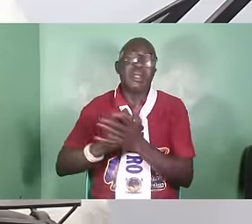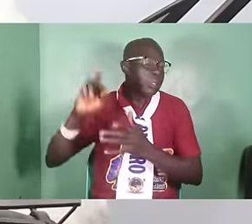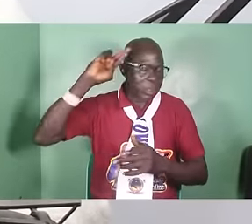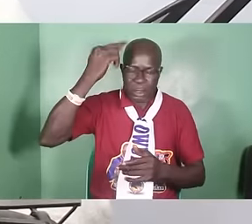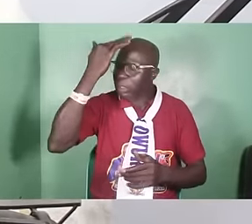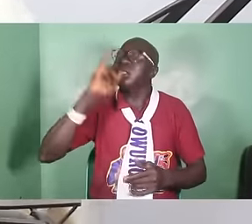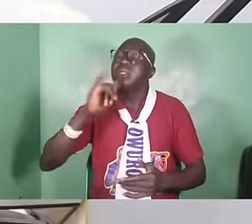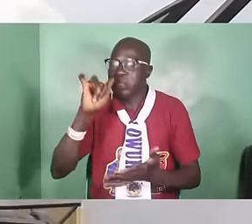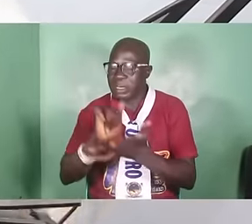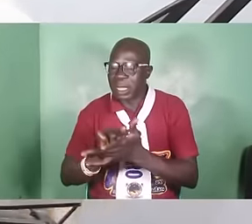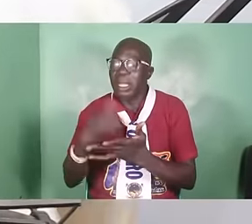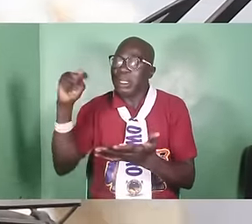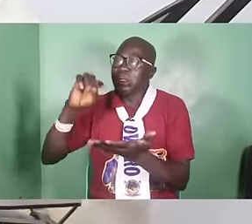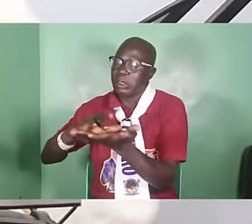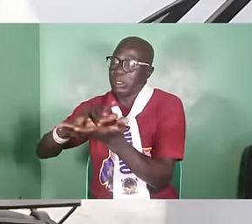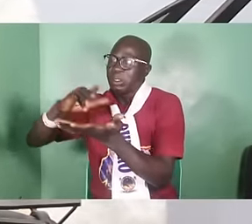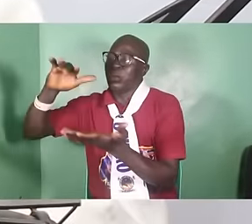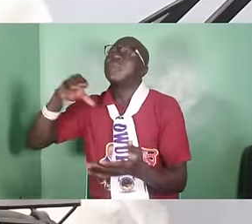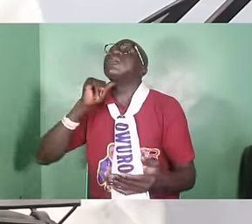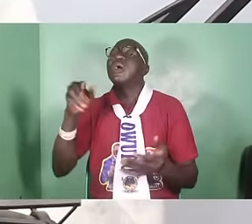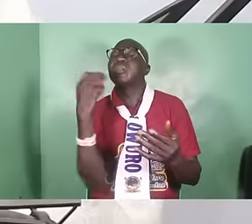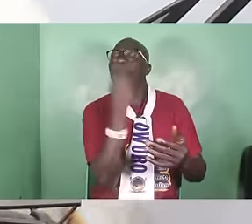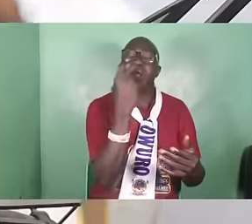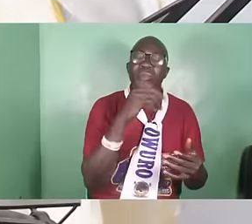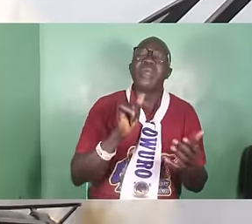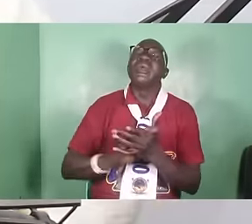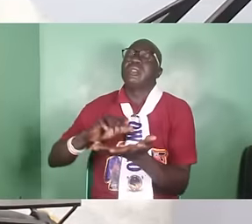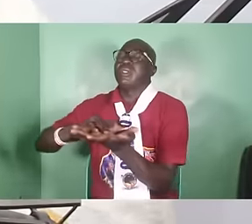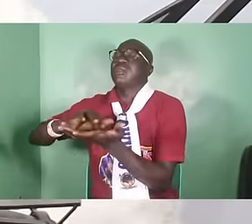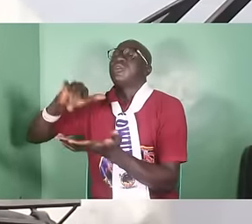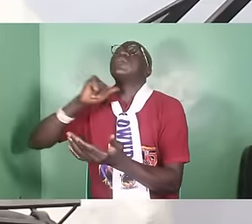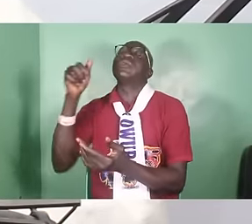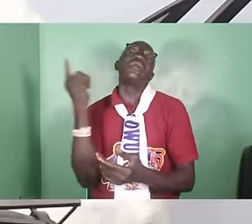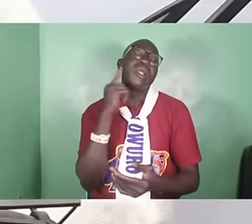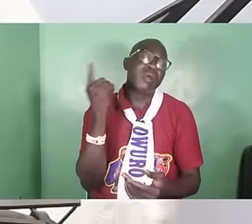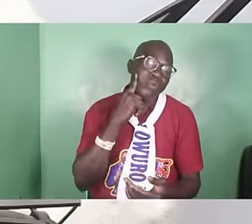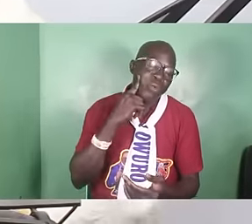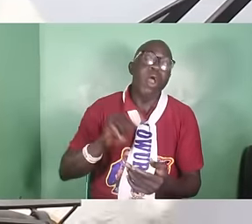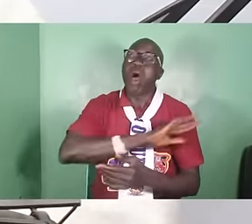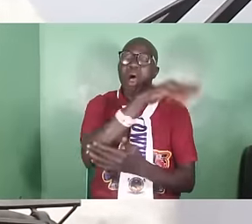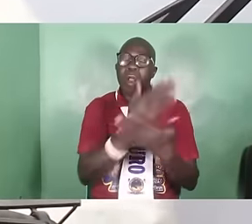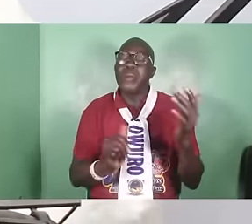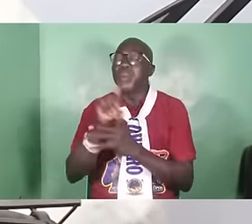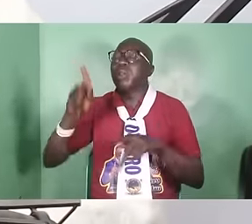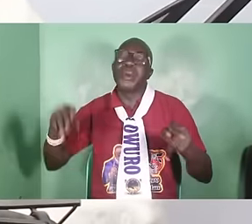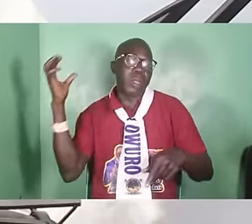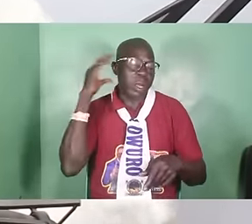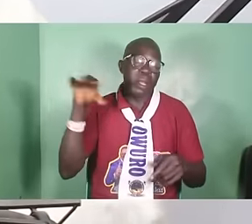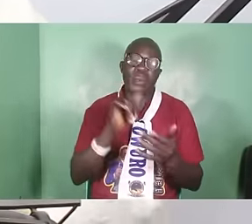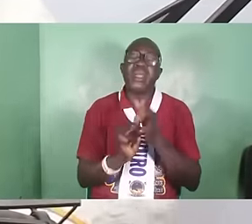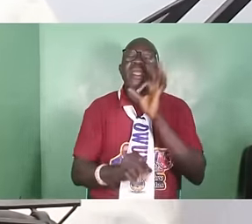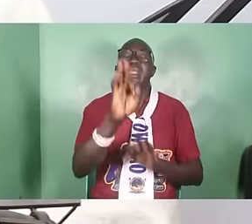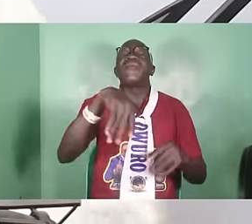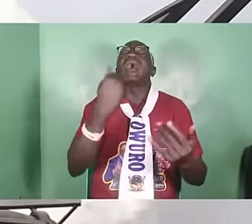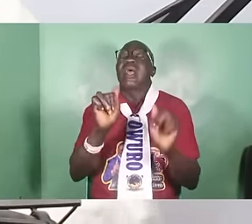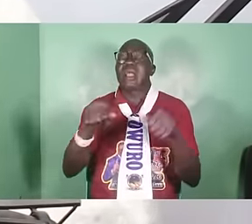wi pe ogo e ko fohun ogo yen yadi gbogbo eyan ton pa me bo ba